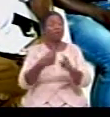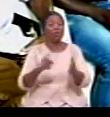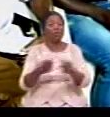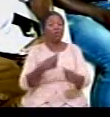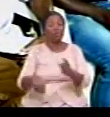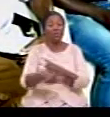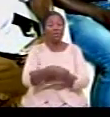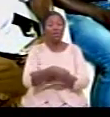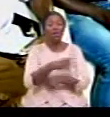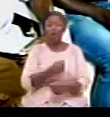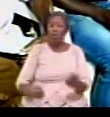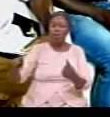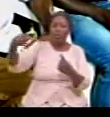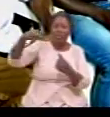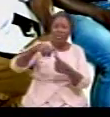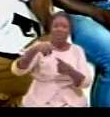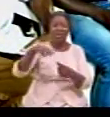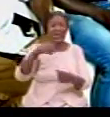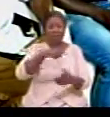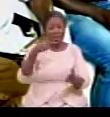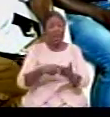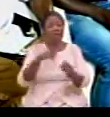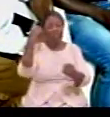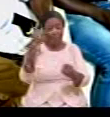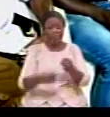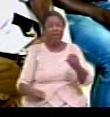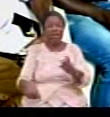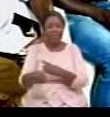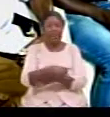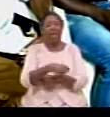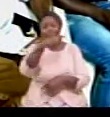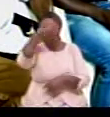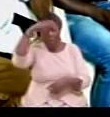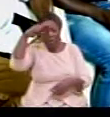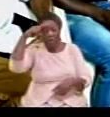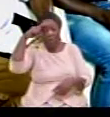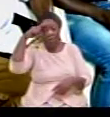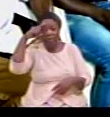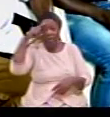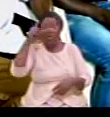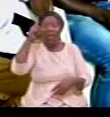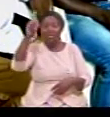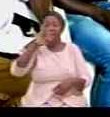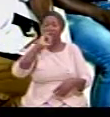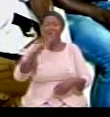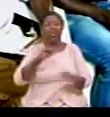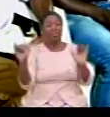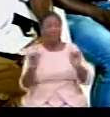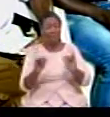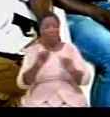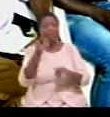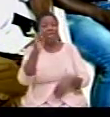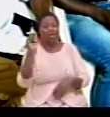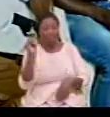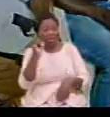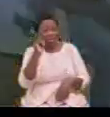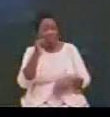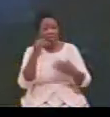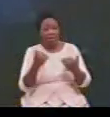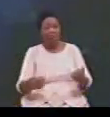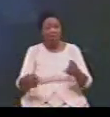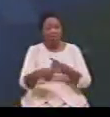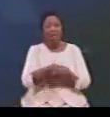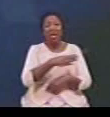day until this final day, because it's the same yesterday,